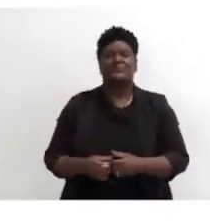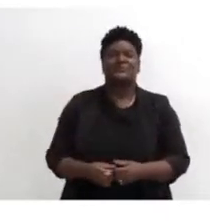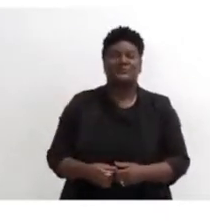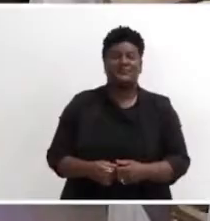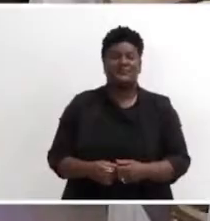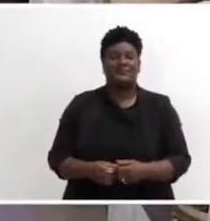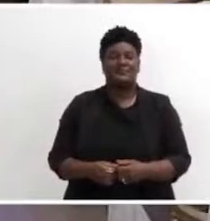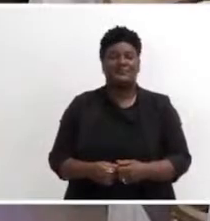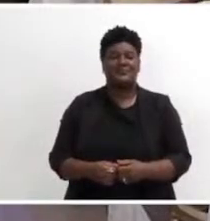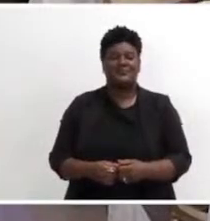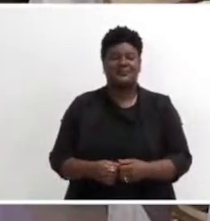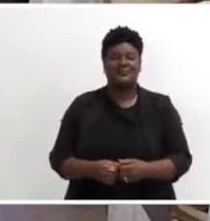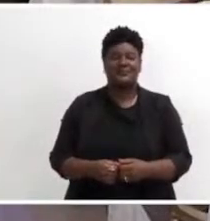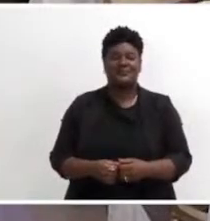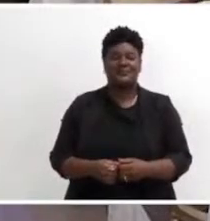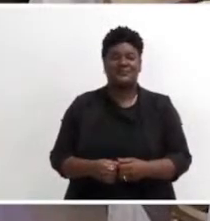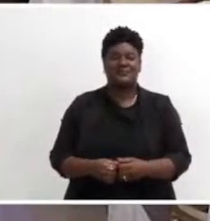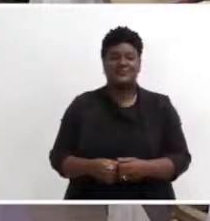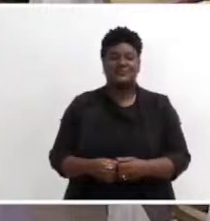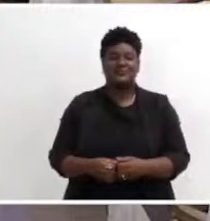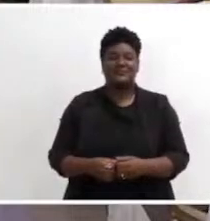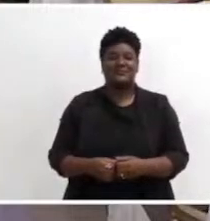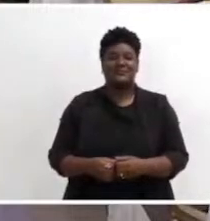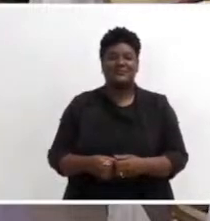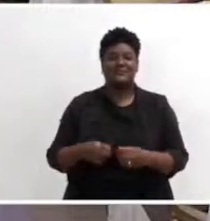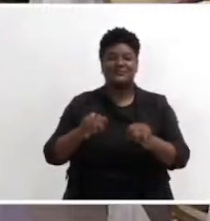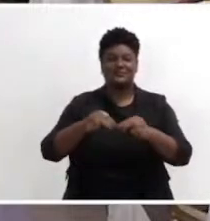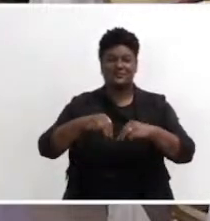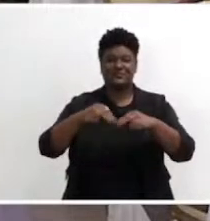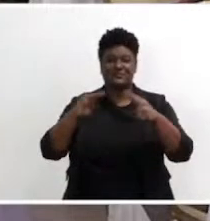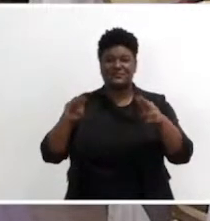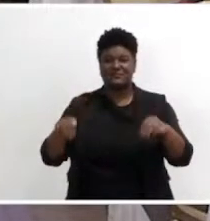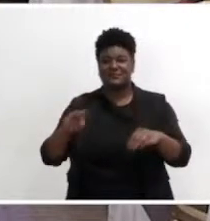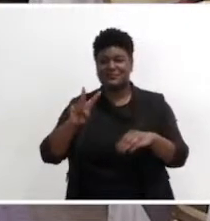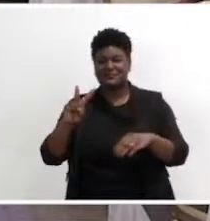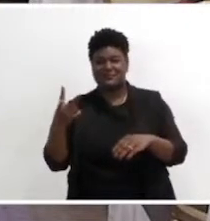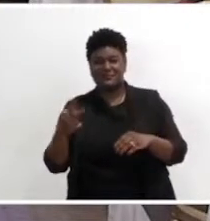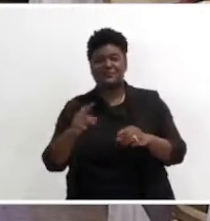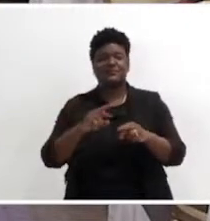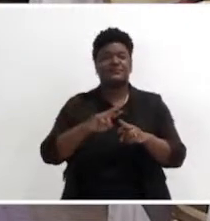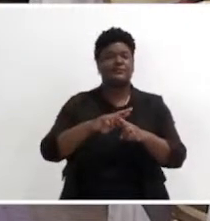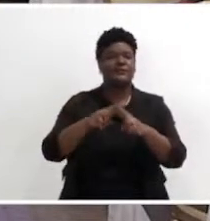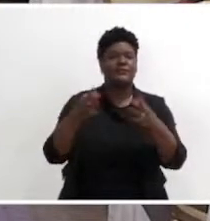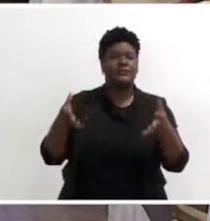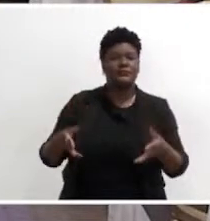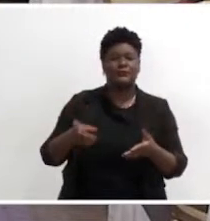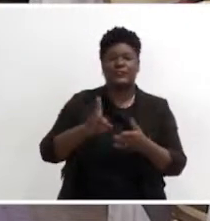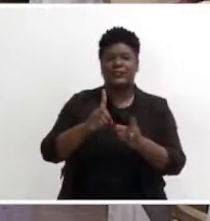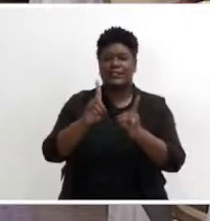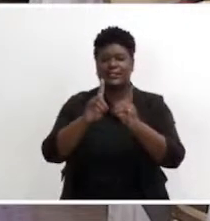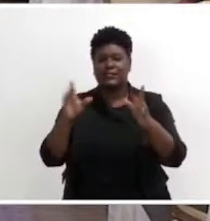instalaciones, que vengan aquí, viceministros, rectores, directores,